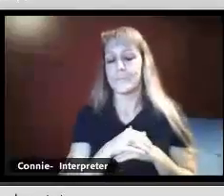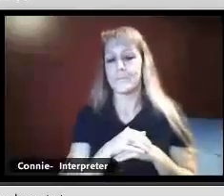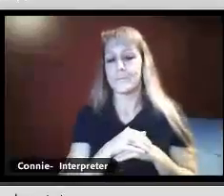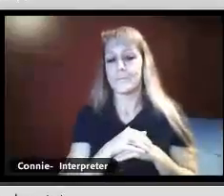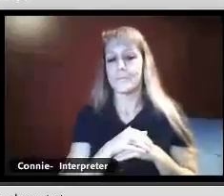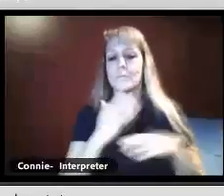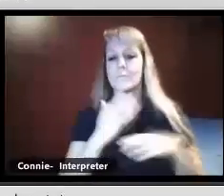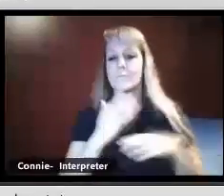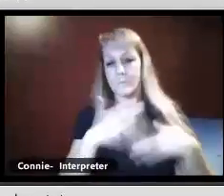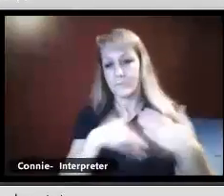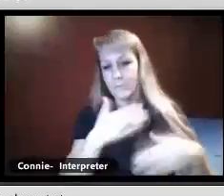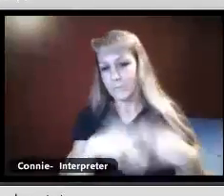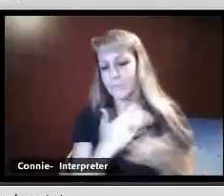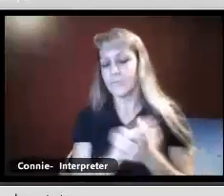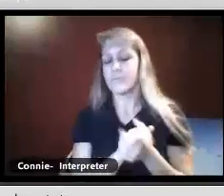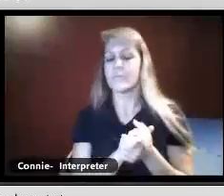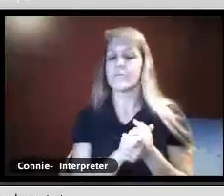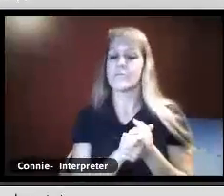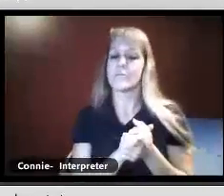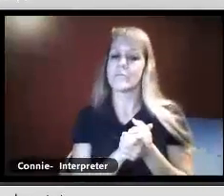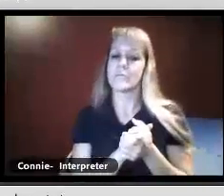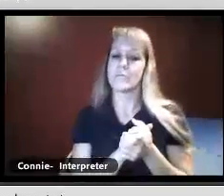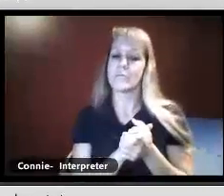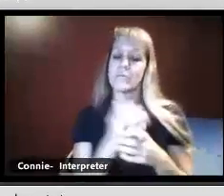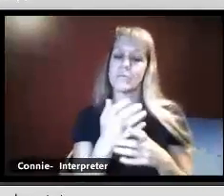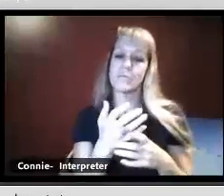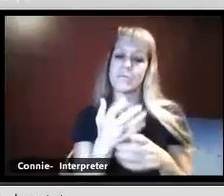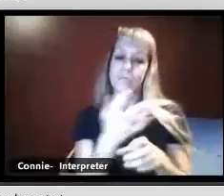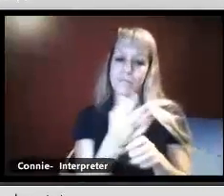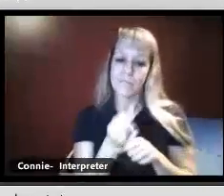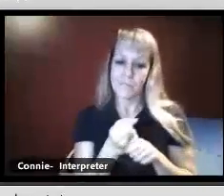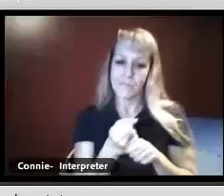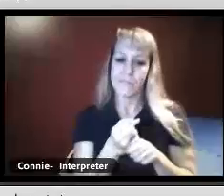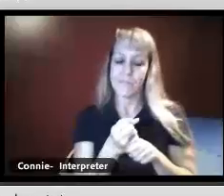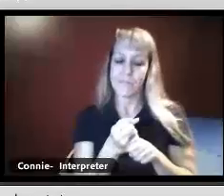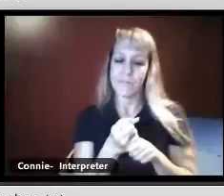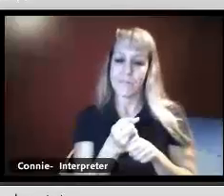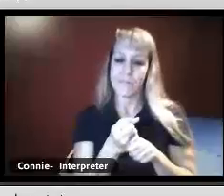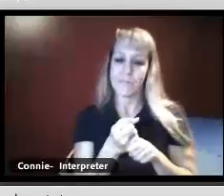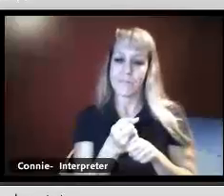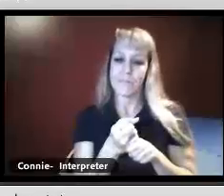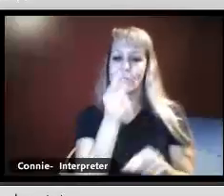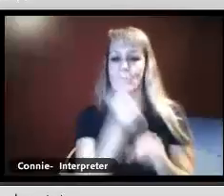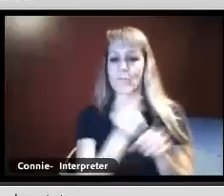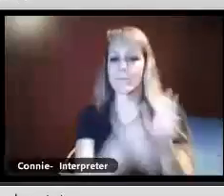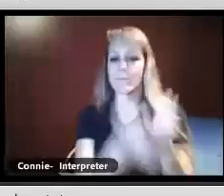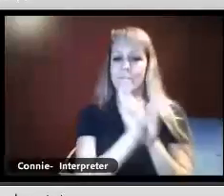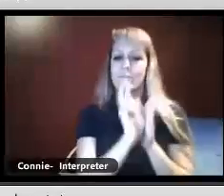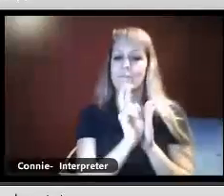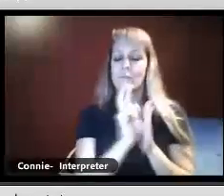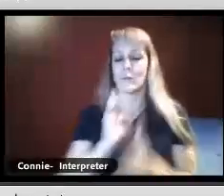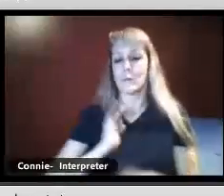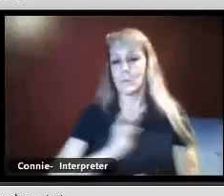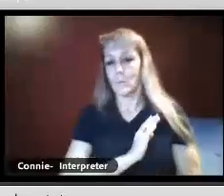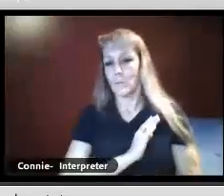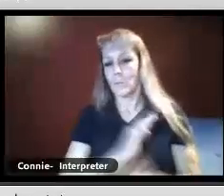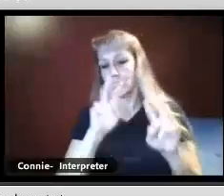through the process of having the respective review boards vet those